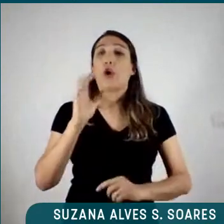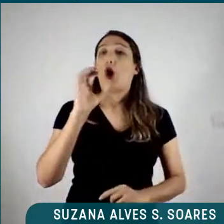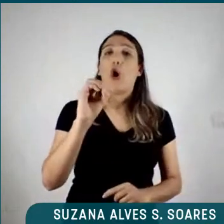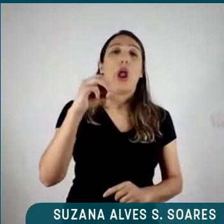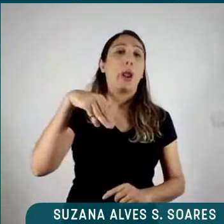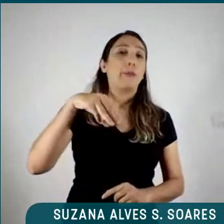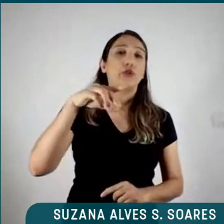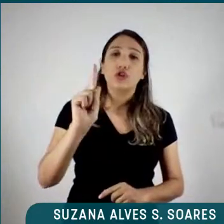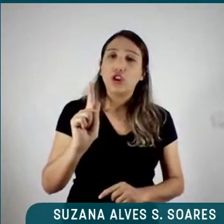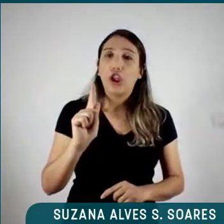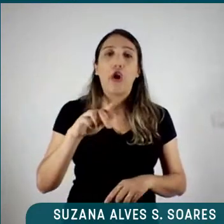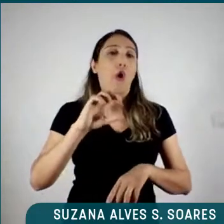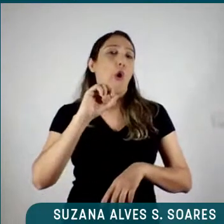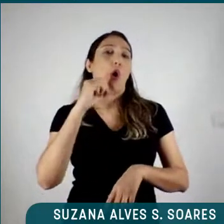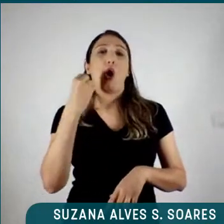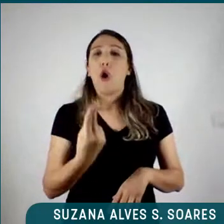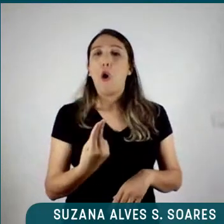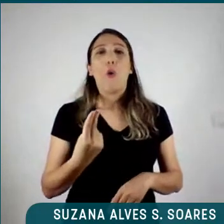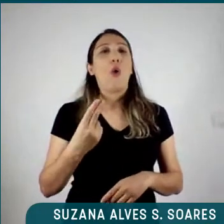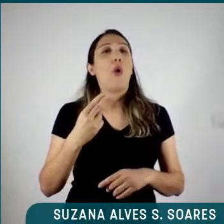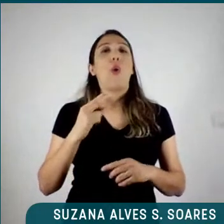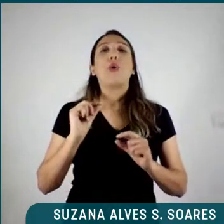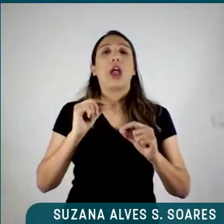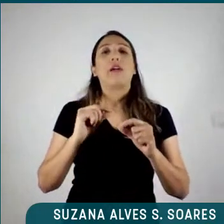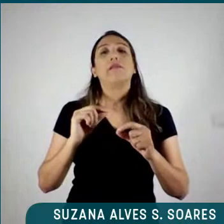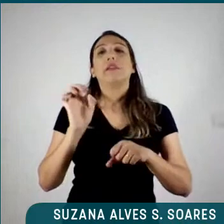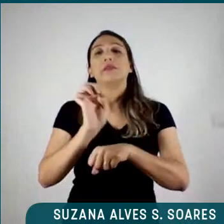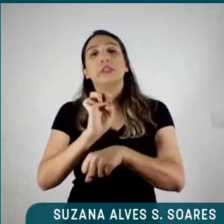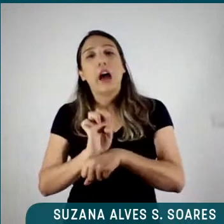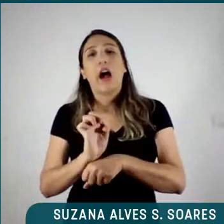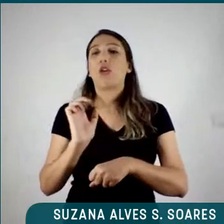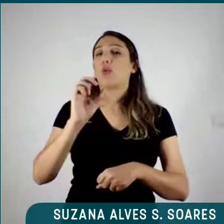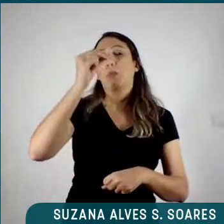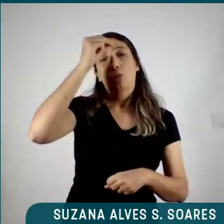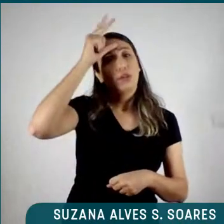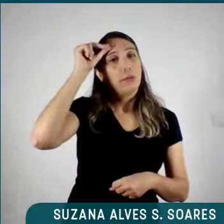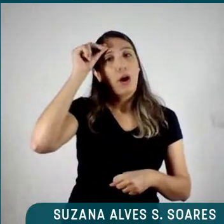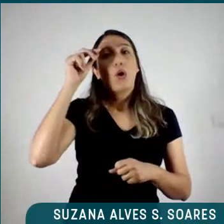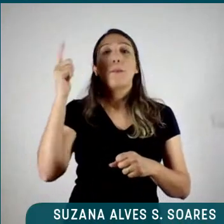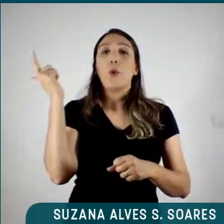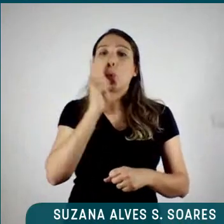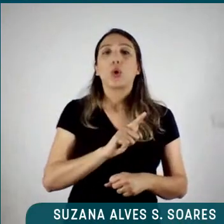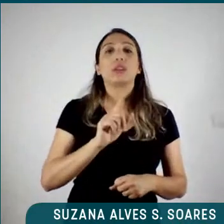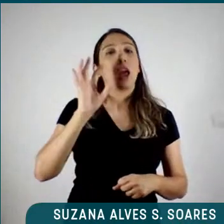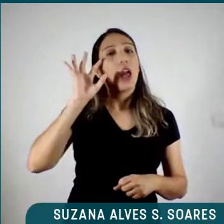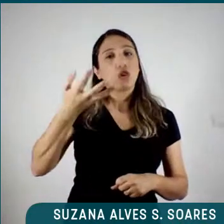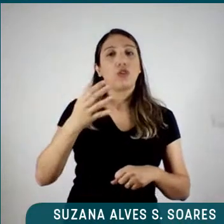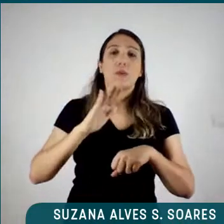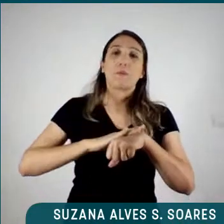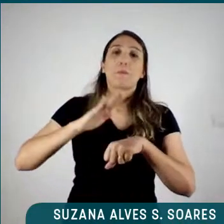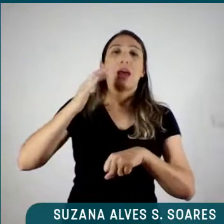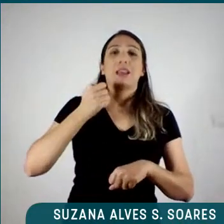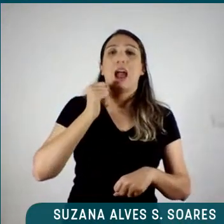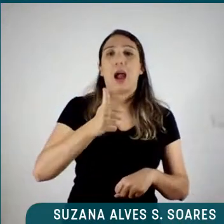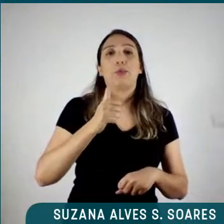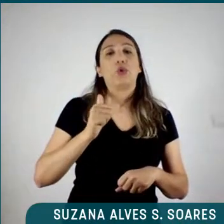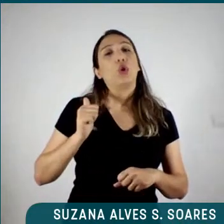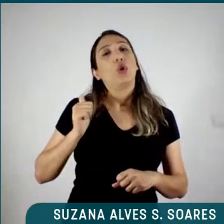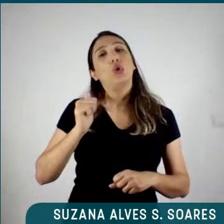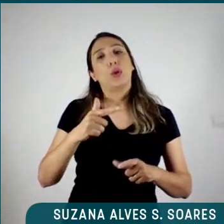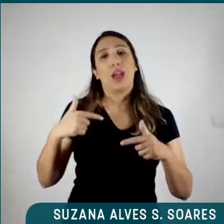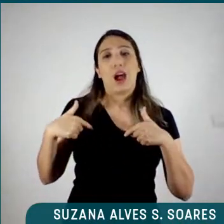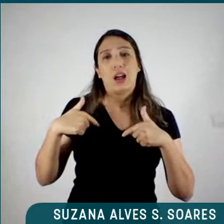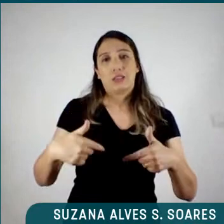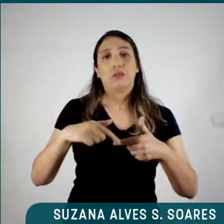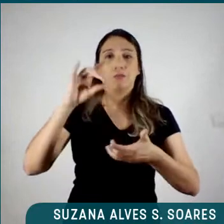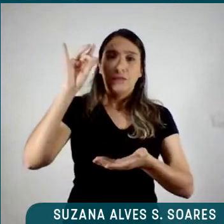about this later. Sometimes it's easier for me to help or to invest in a municipality